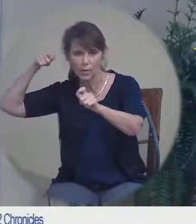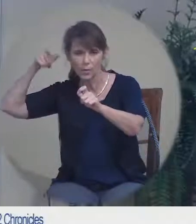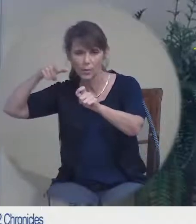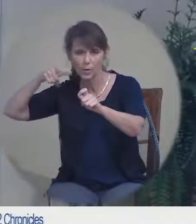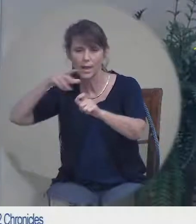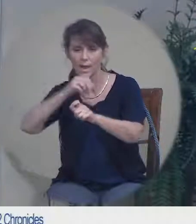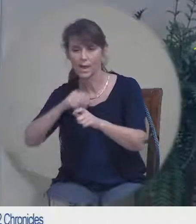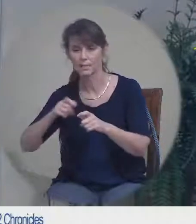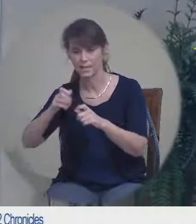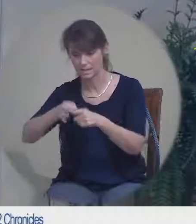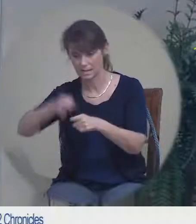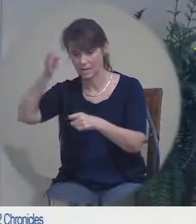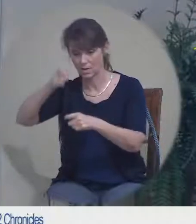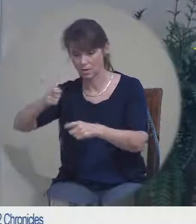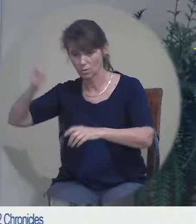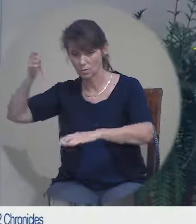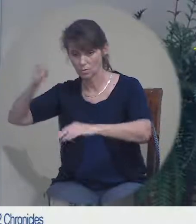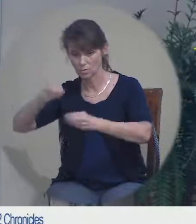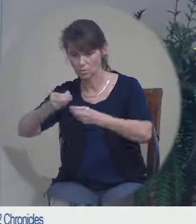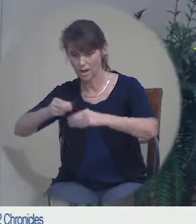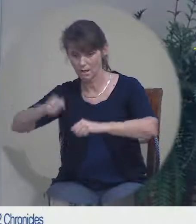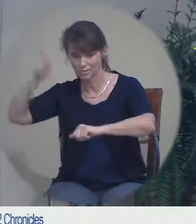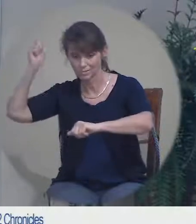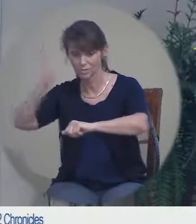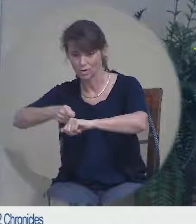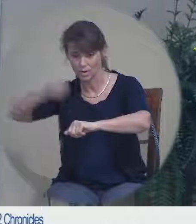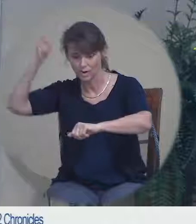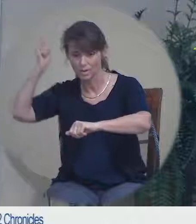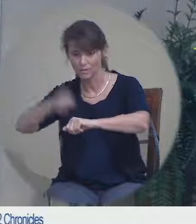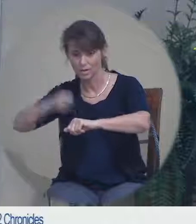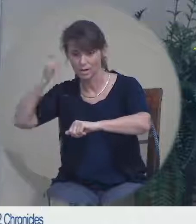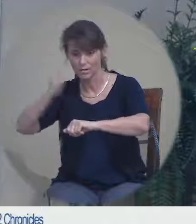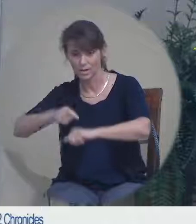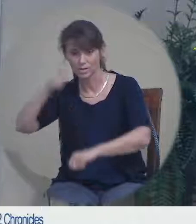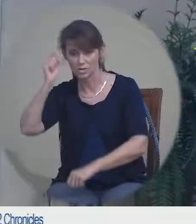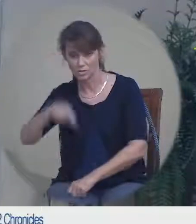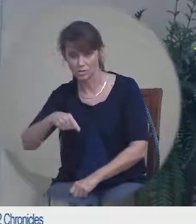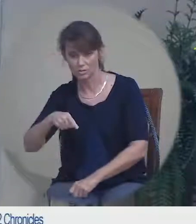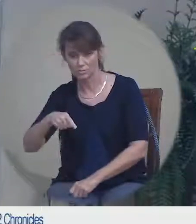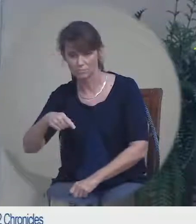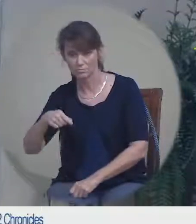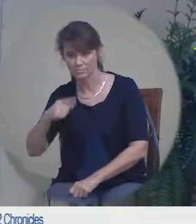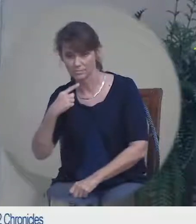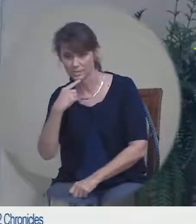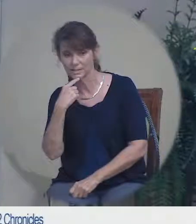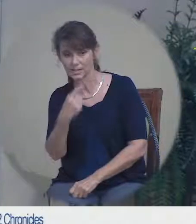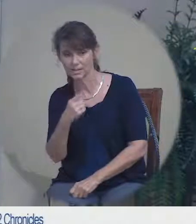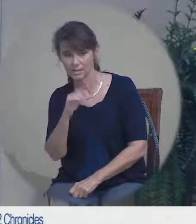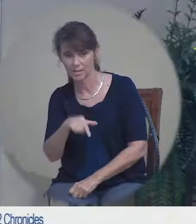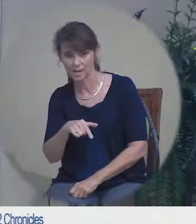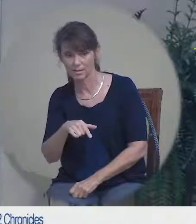do when Elisha tells him to use the arrows to strike the ground?